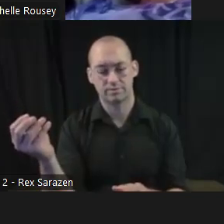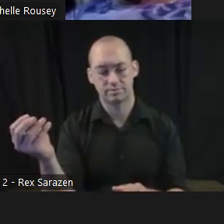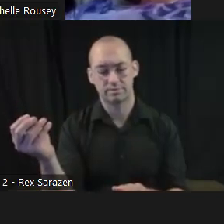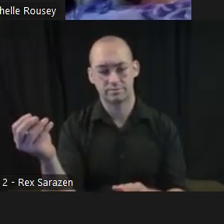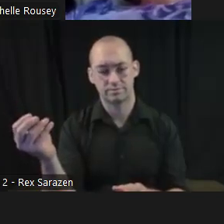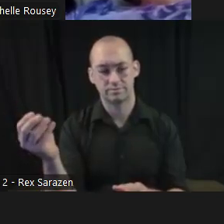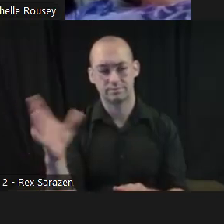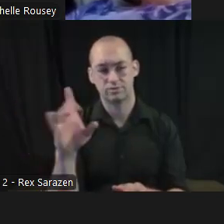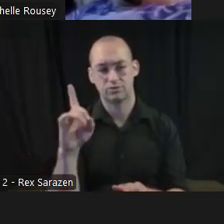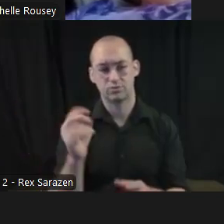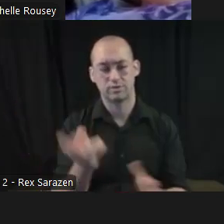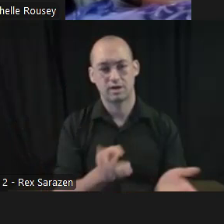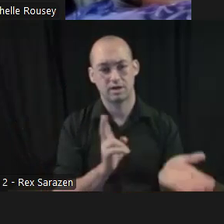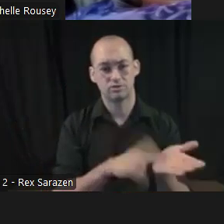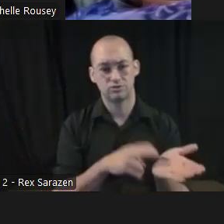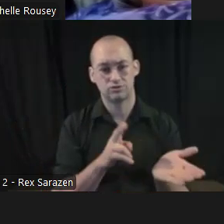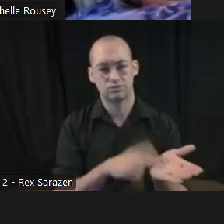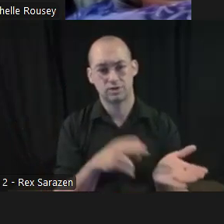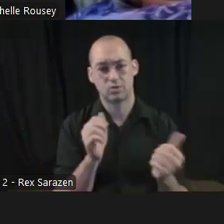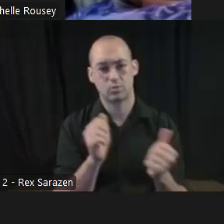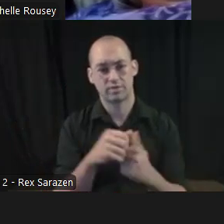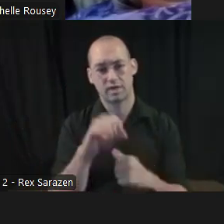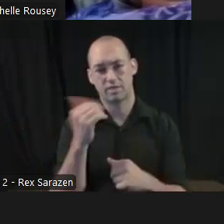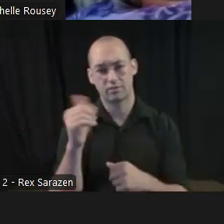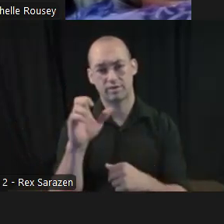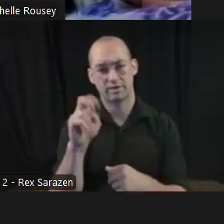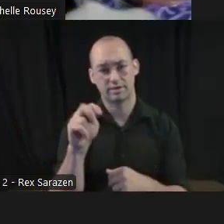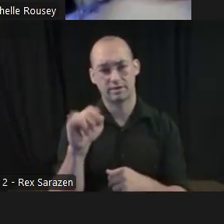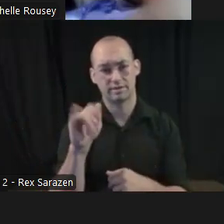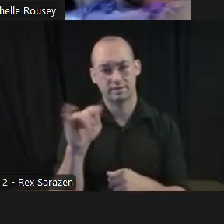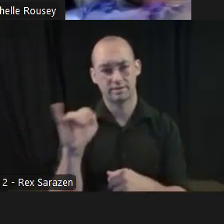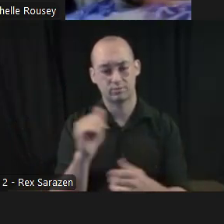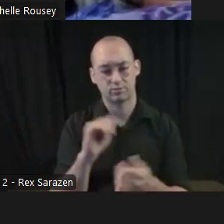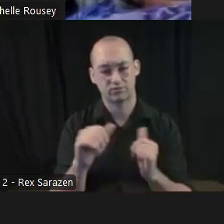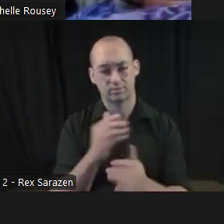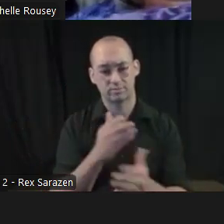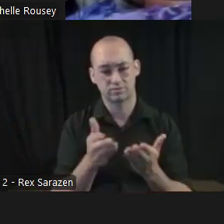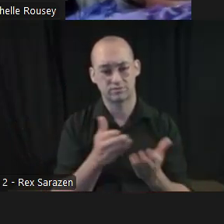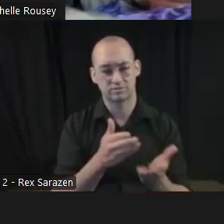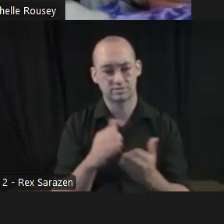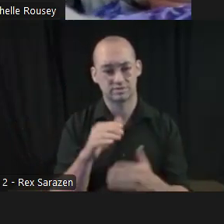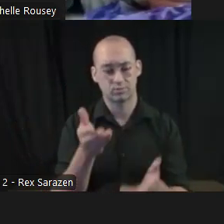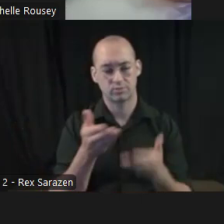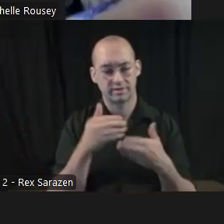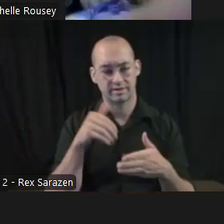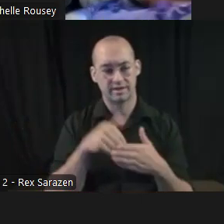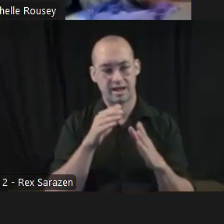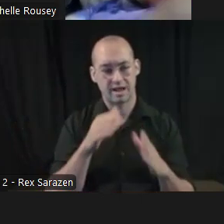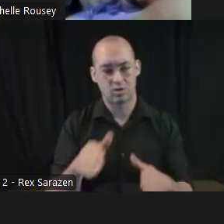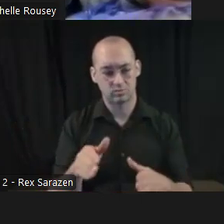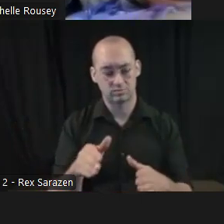they do contracts with other entities to perform these services, or they bring it in-house, or whatever the story is going to